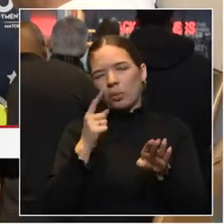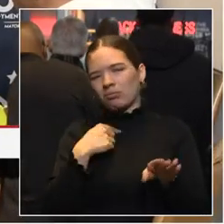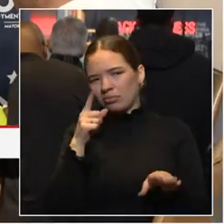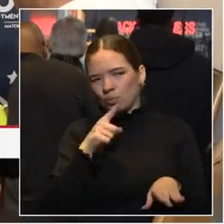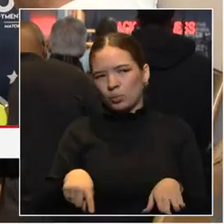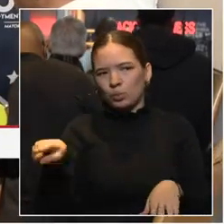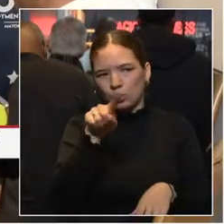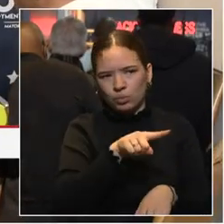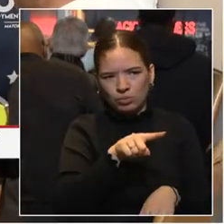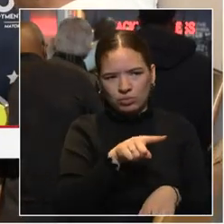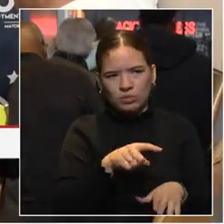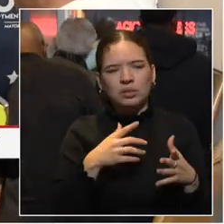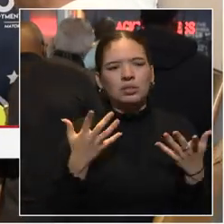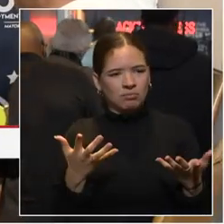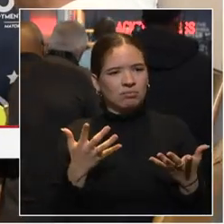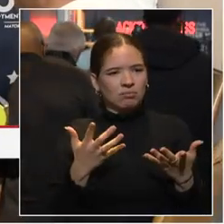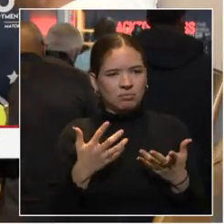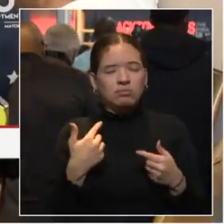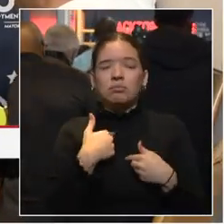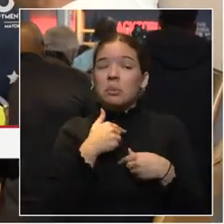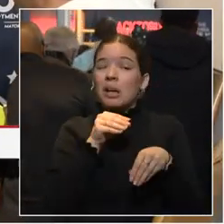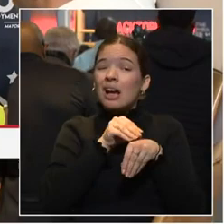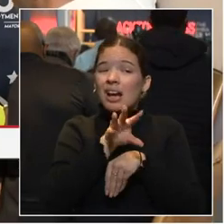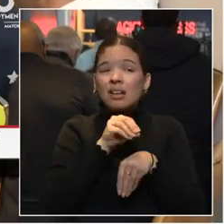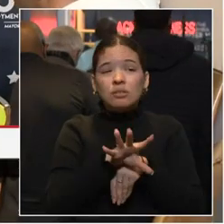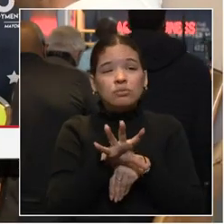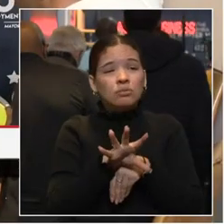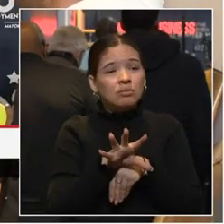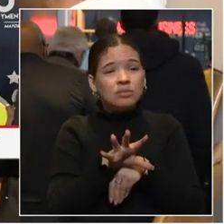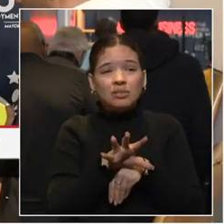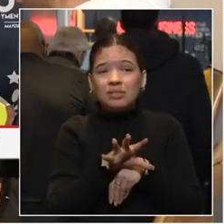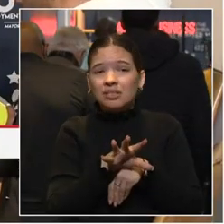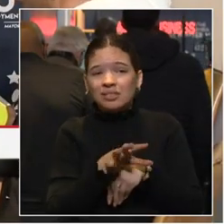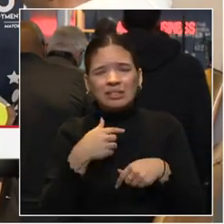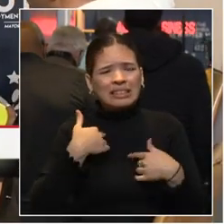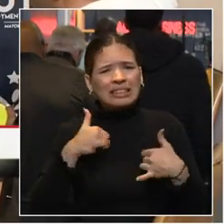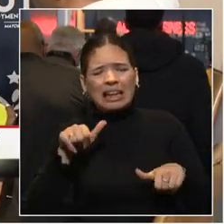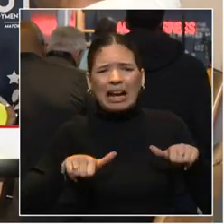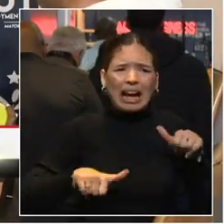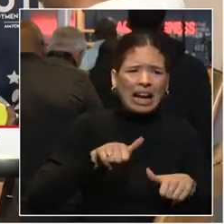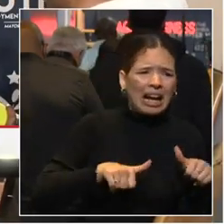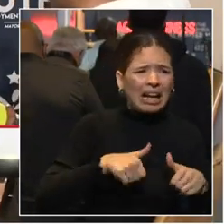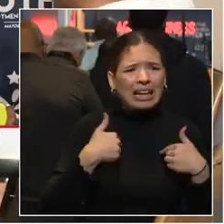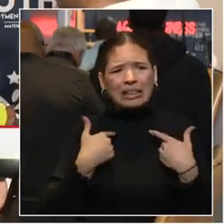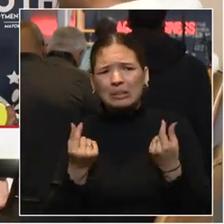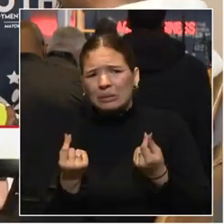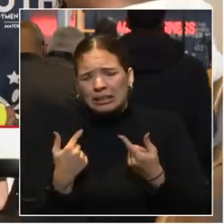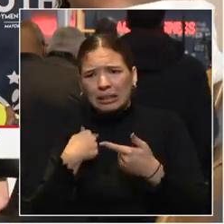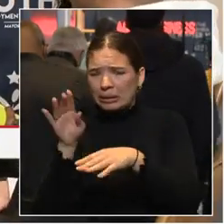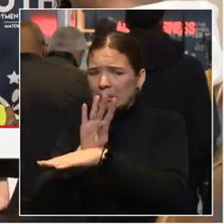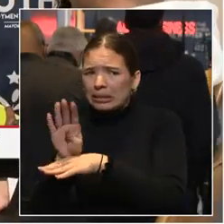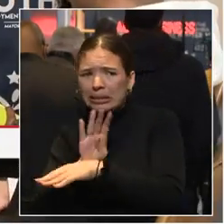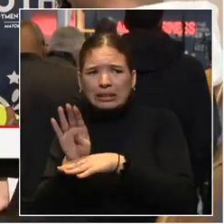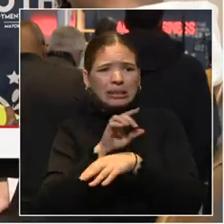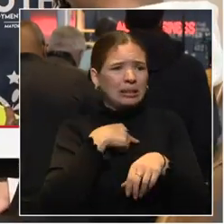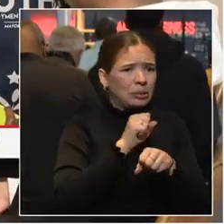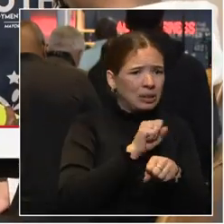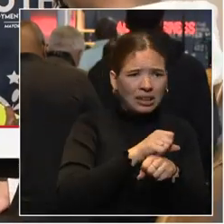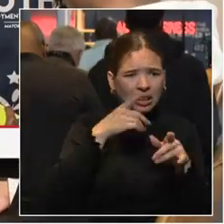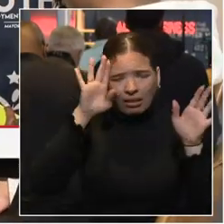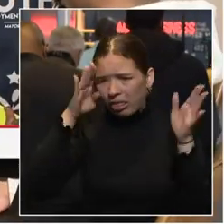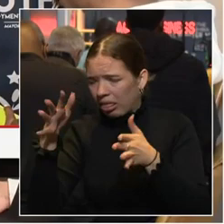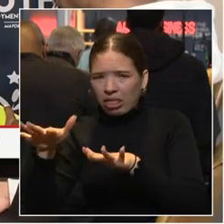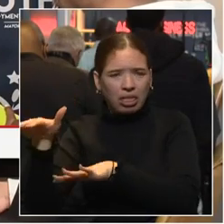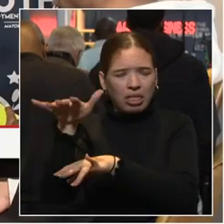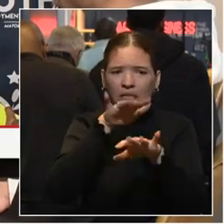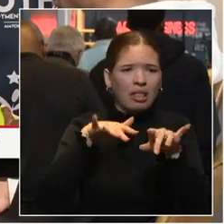years ago when I wasn't sure what I was going to do. I was working in corporate America, and one of a kind of